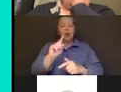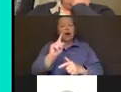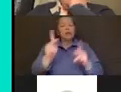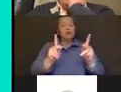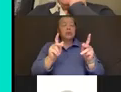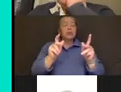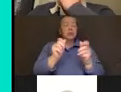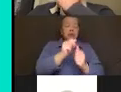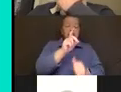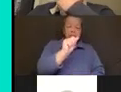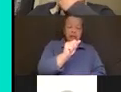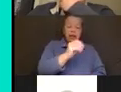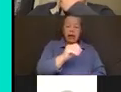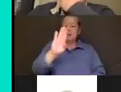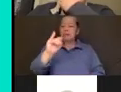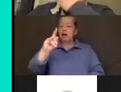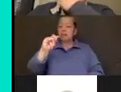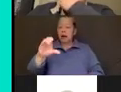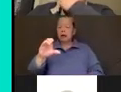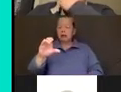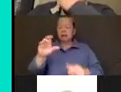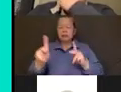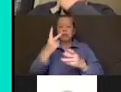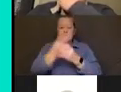BIPOC folks? And I'll give a few seconds.